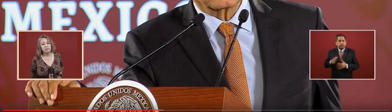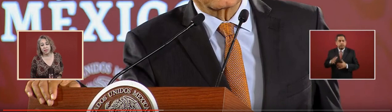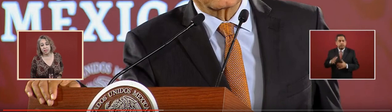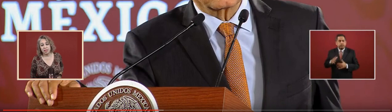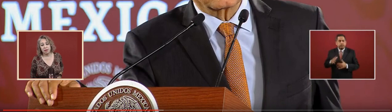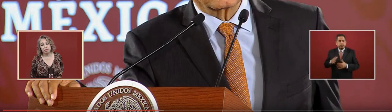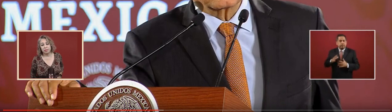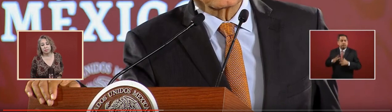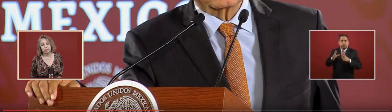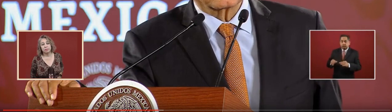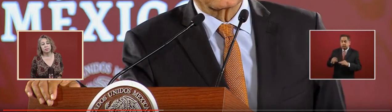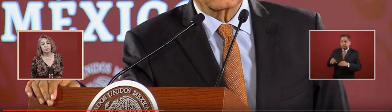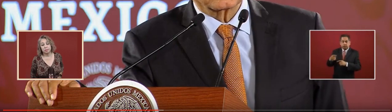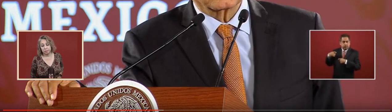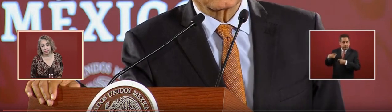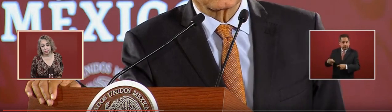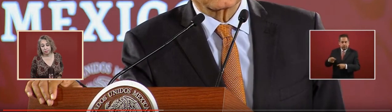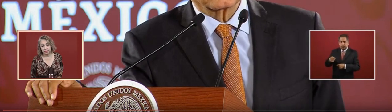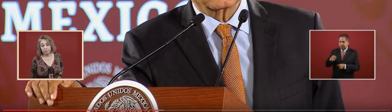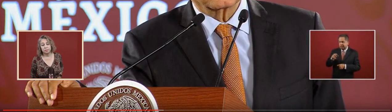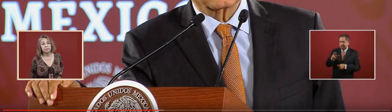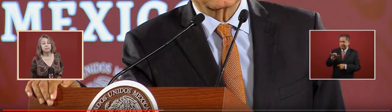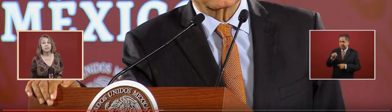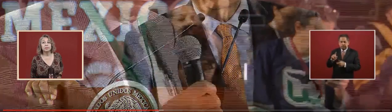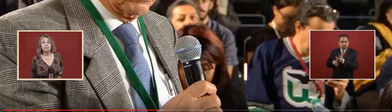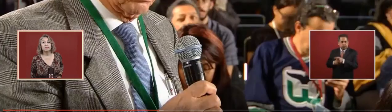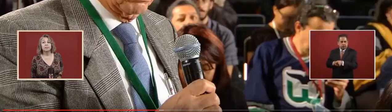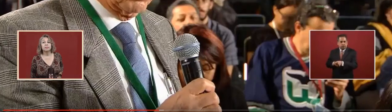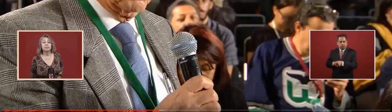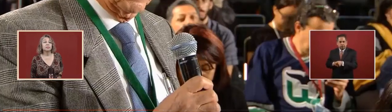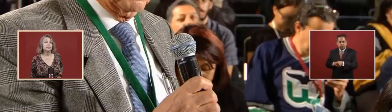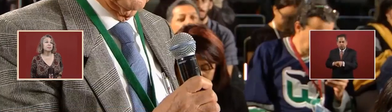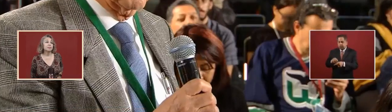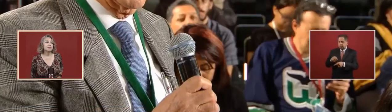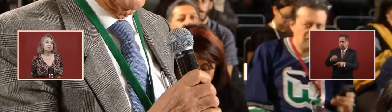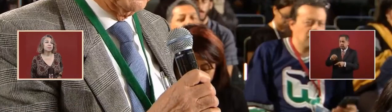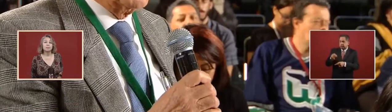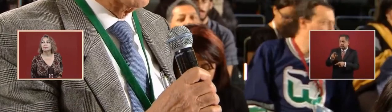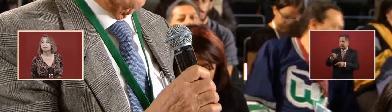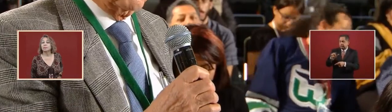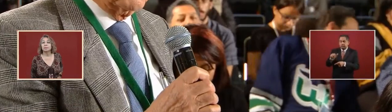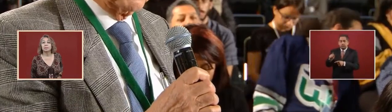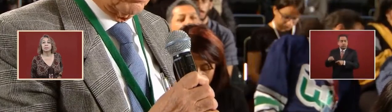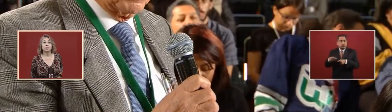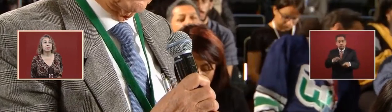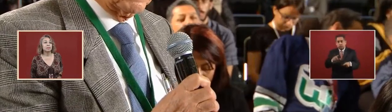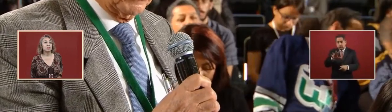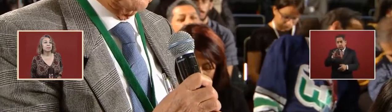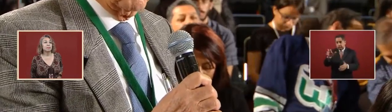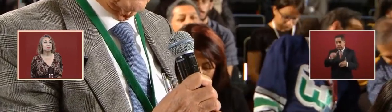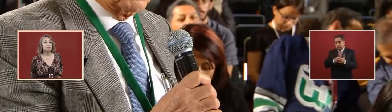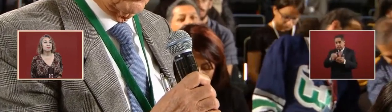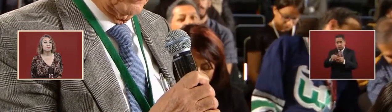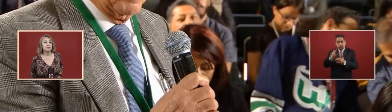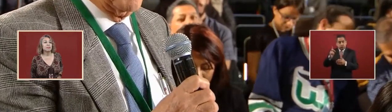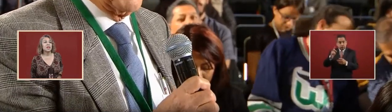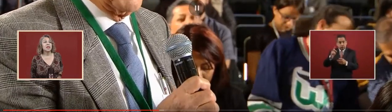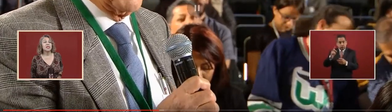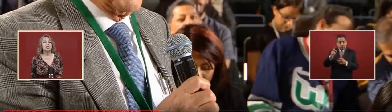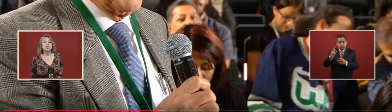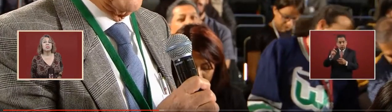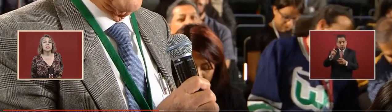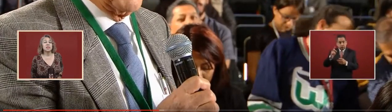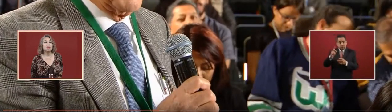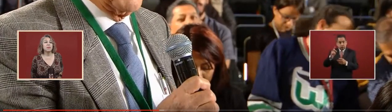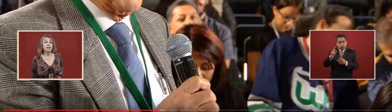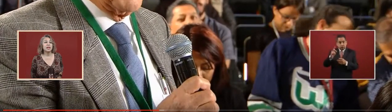to convince them? Ese hombre que, el señor Río Arronte, dio 500 millones de dólares a esa fundación.